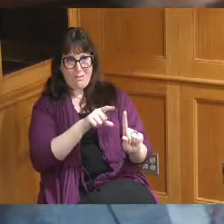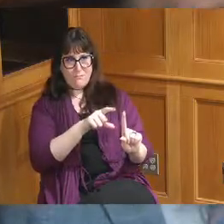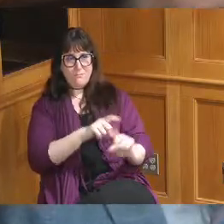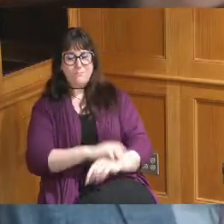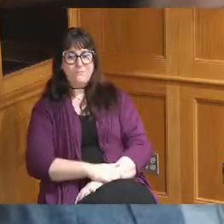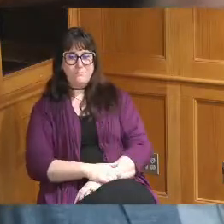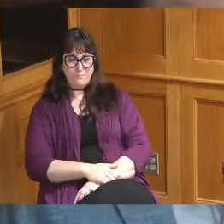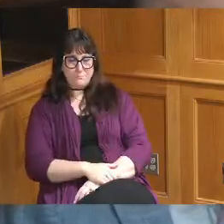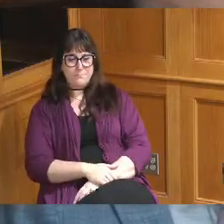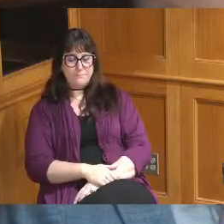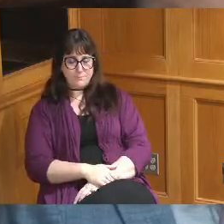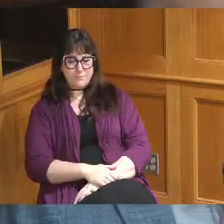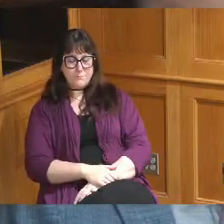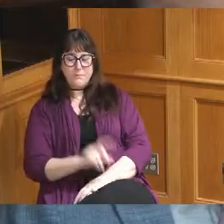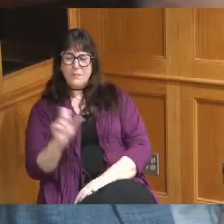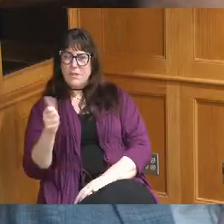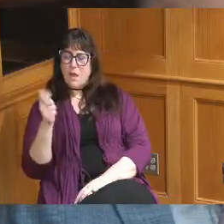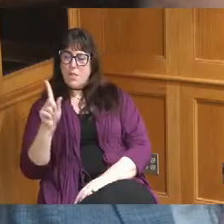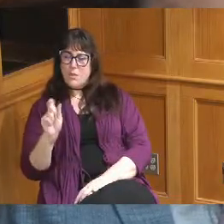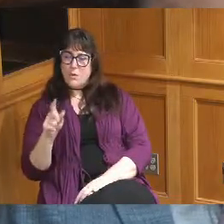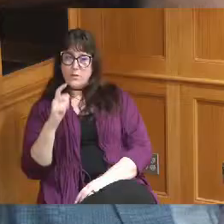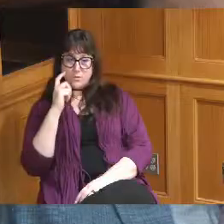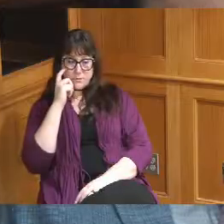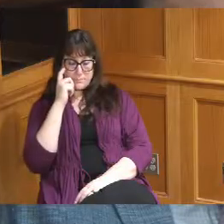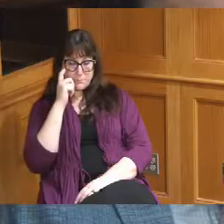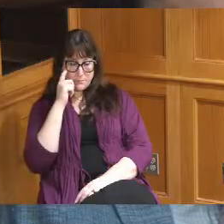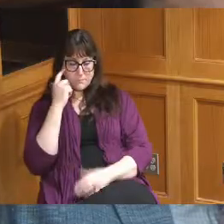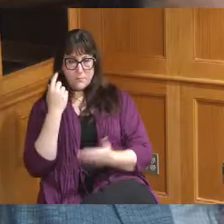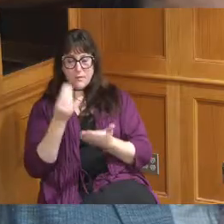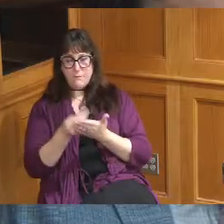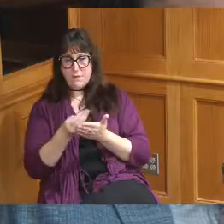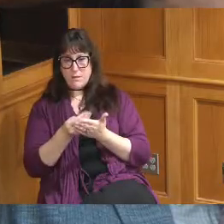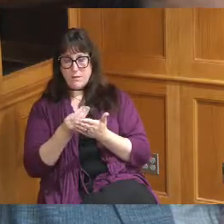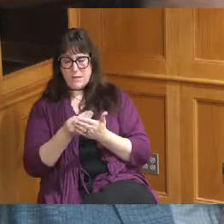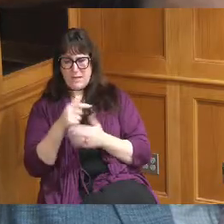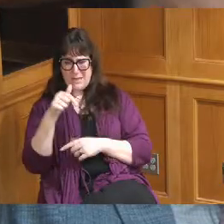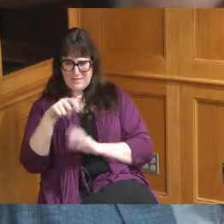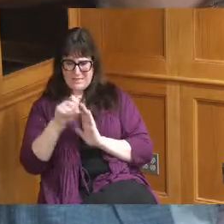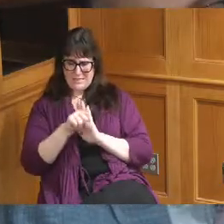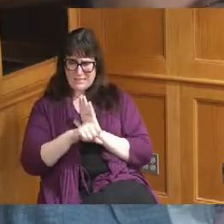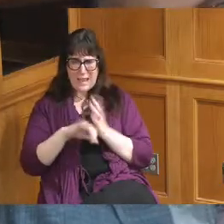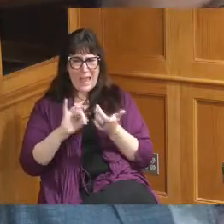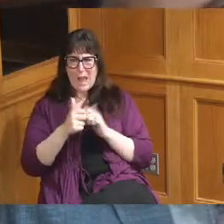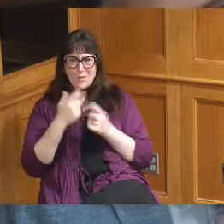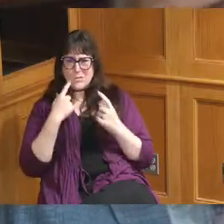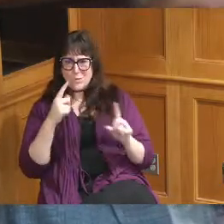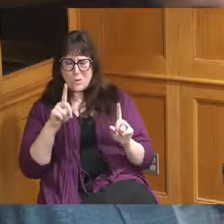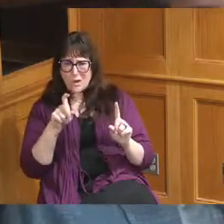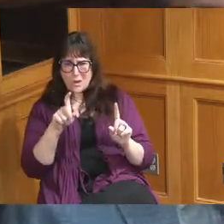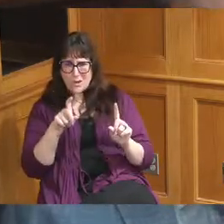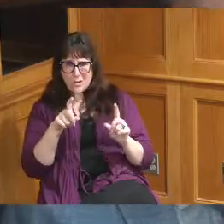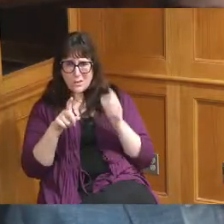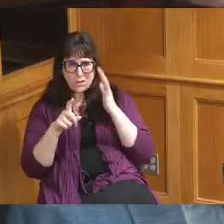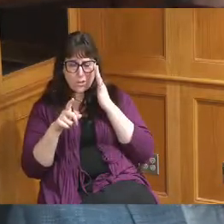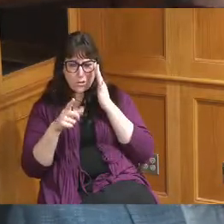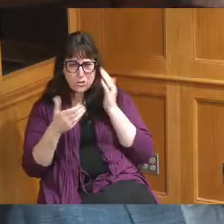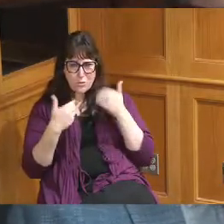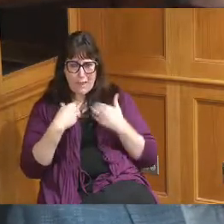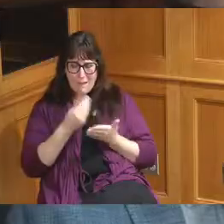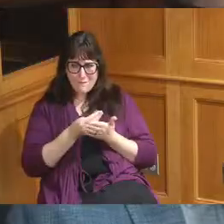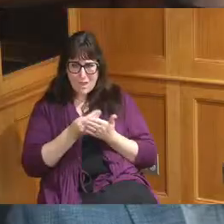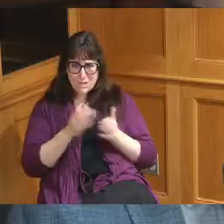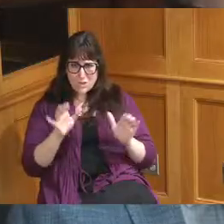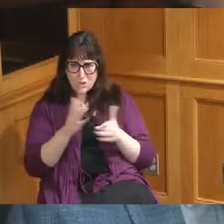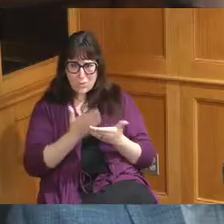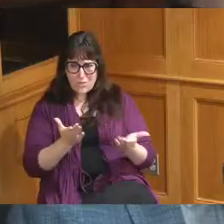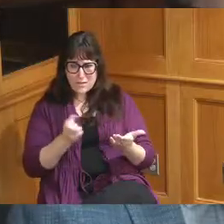out of here. My other question is funding. Is this state fund? How does this work? Would you have funds to do stuff,